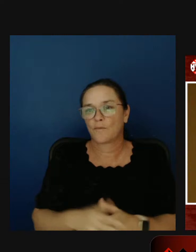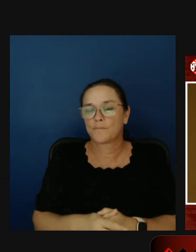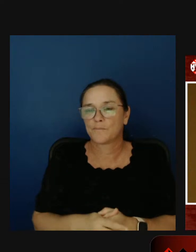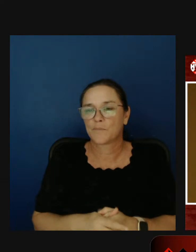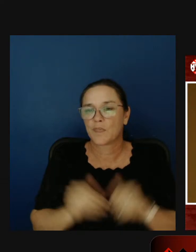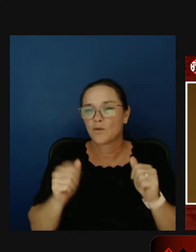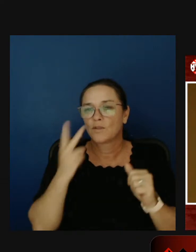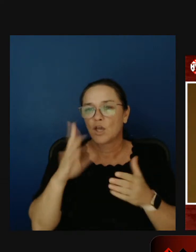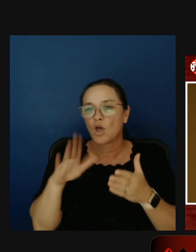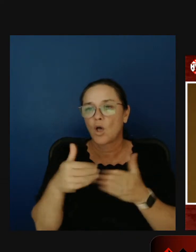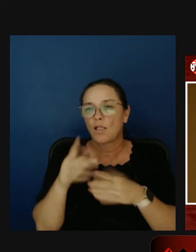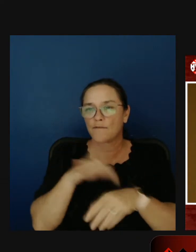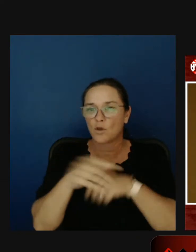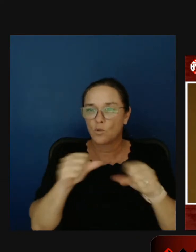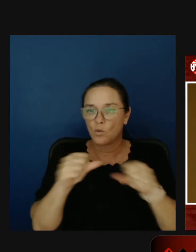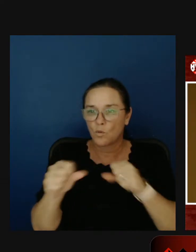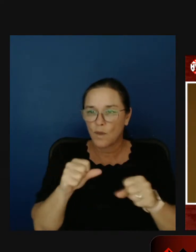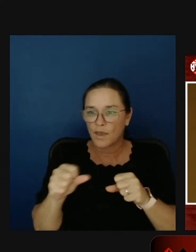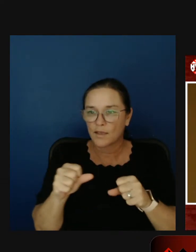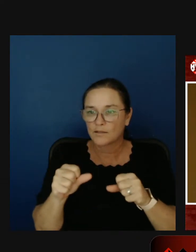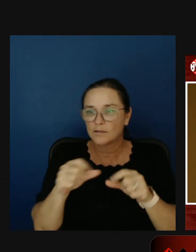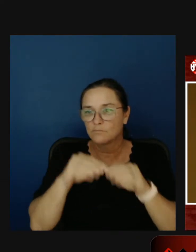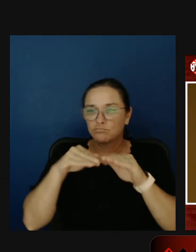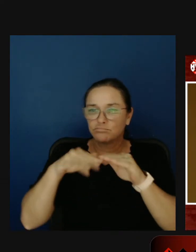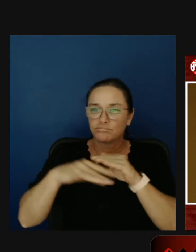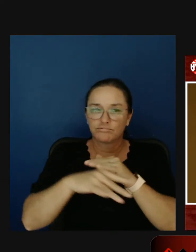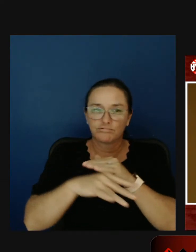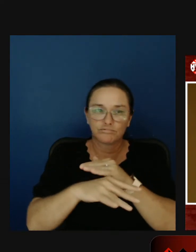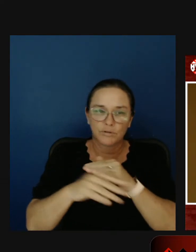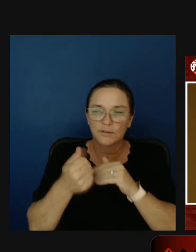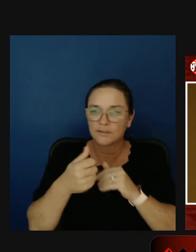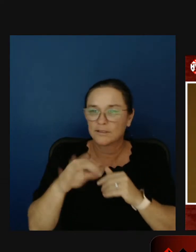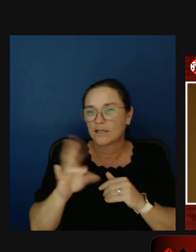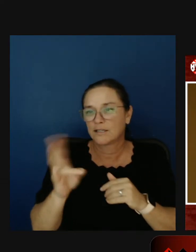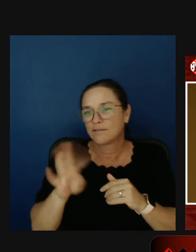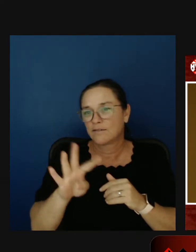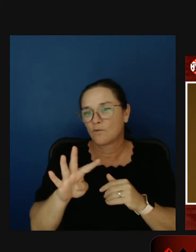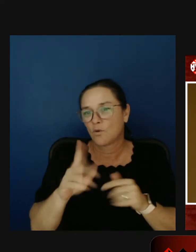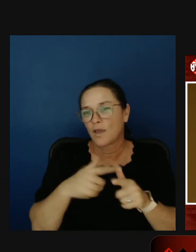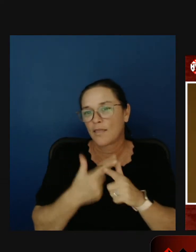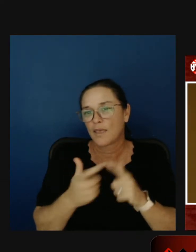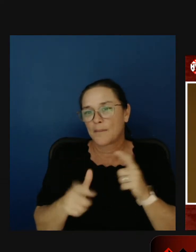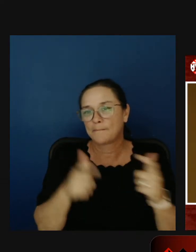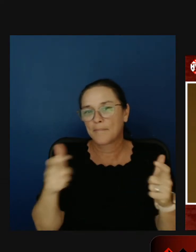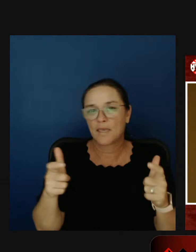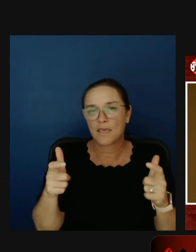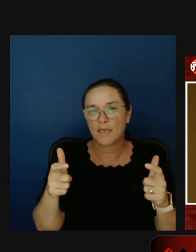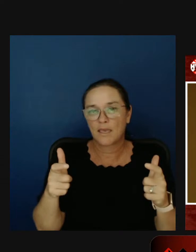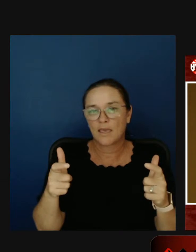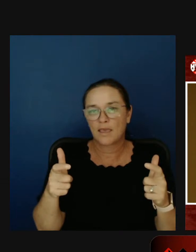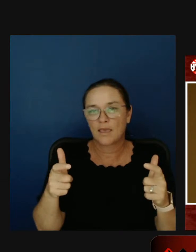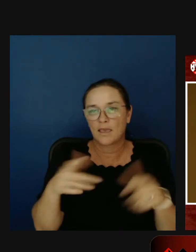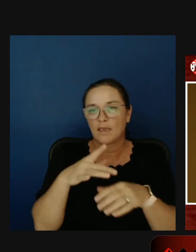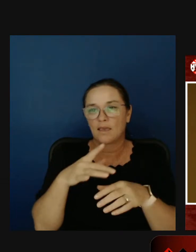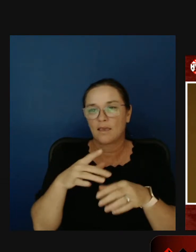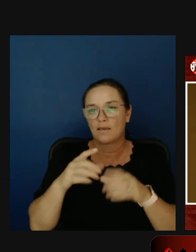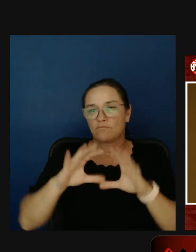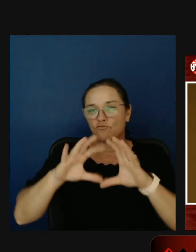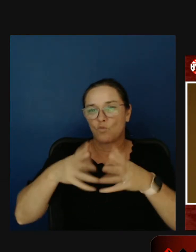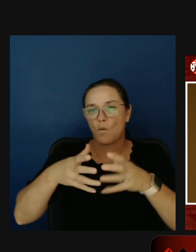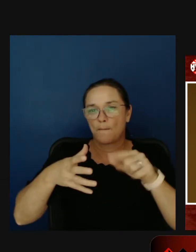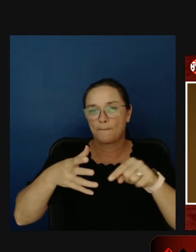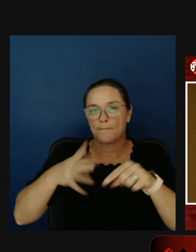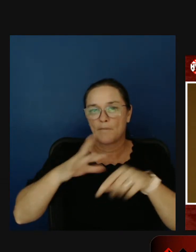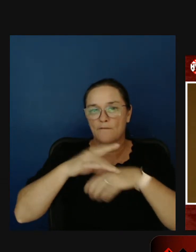earthquakes coming down along the side of the 1974 eruption, and then a big swath of earthquakes out there at